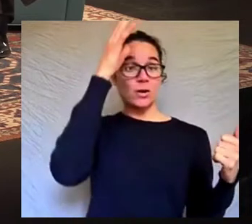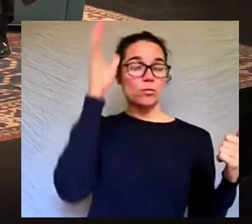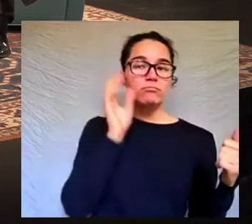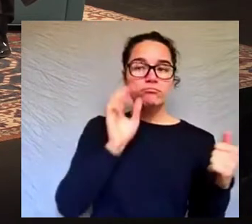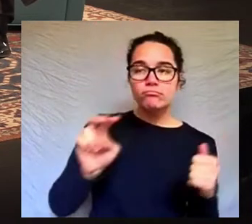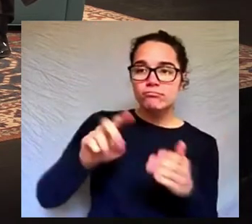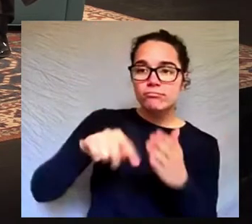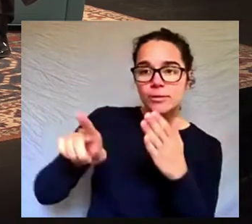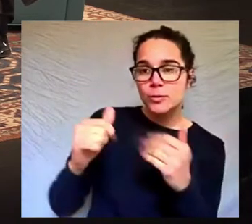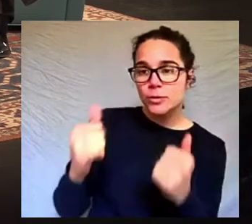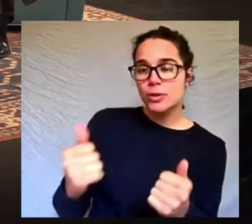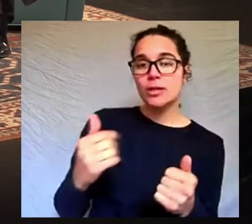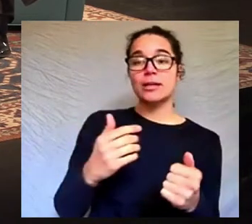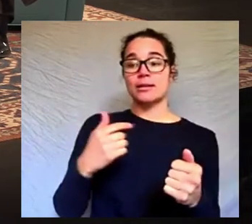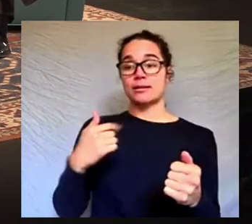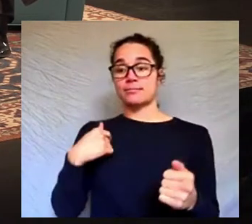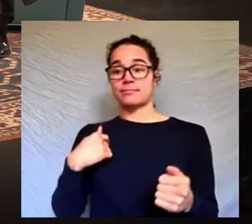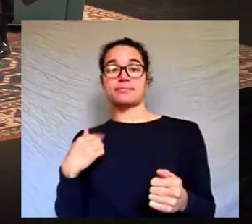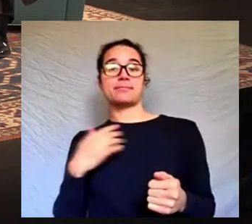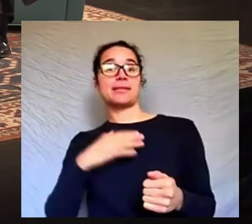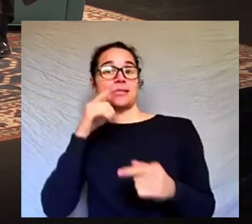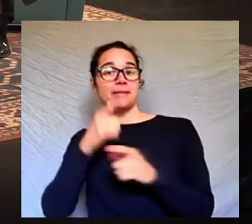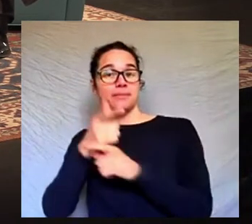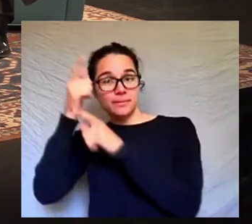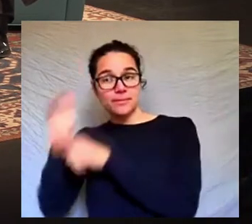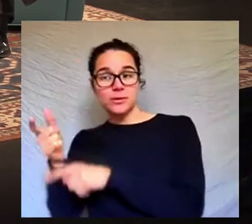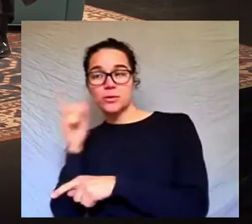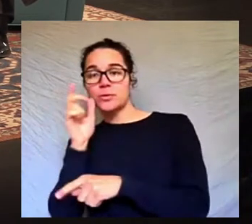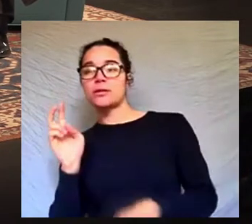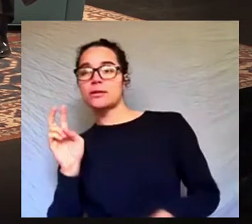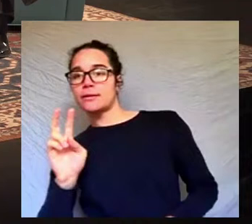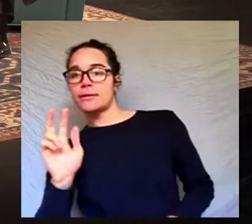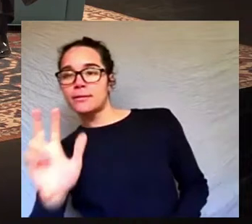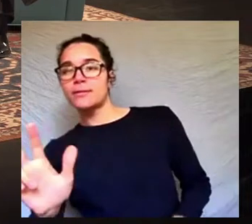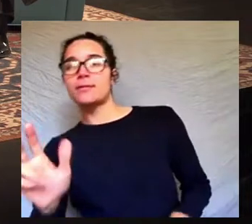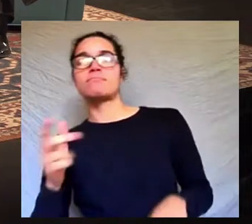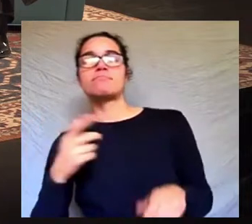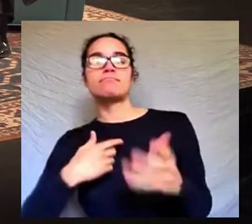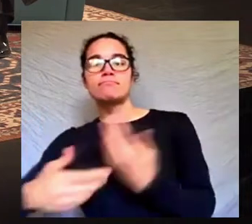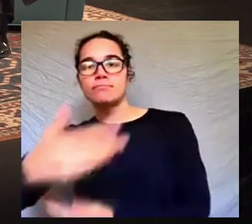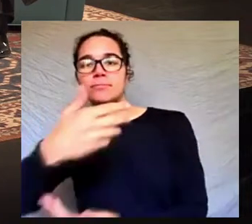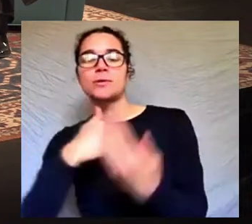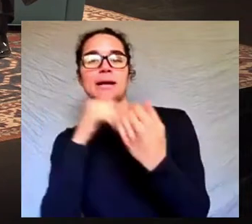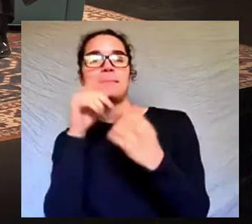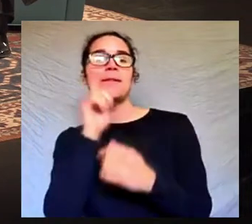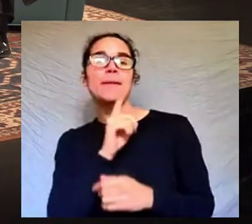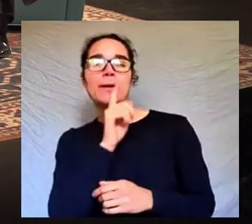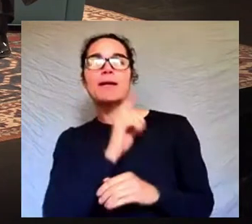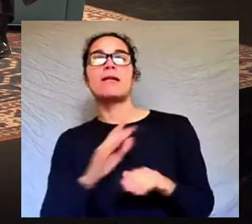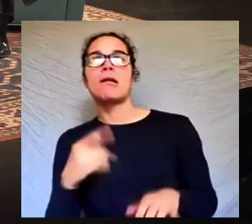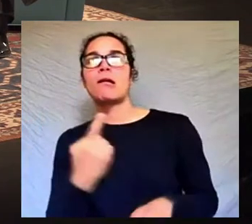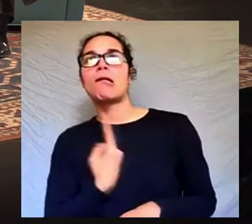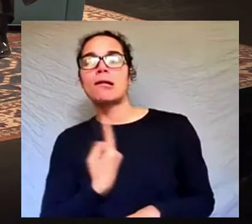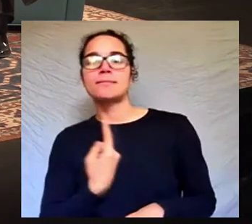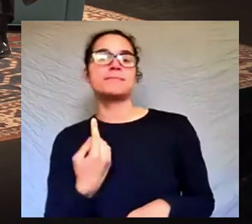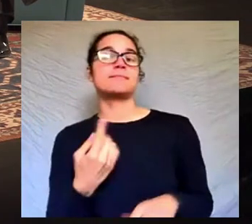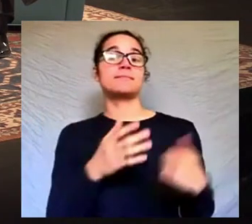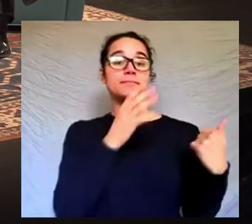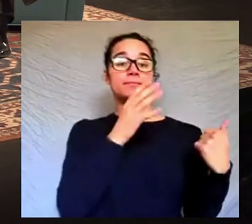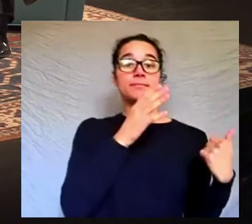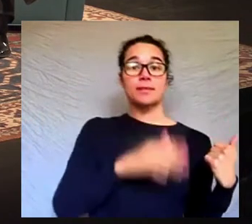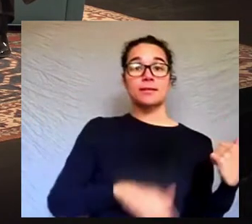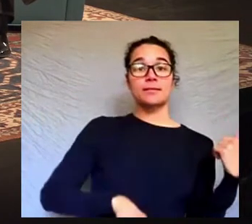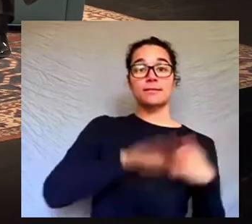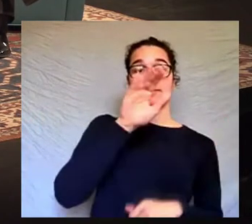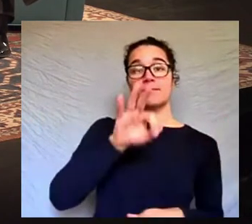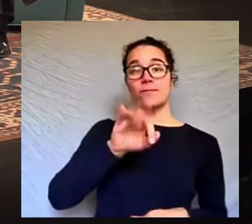that they would not be lonely. My mother fostered a baby when we were younger. And all of those things of seeing needs and